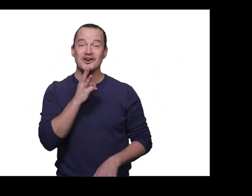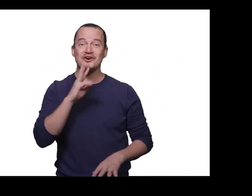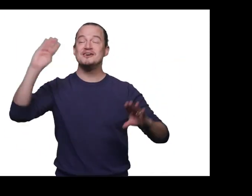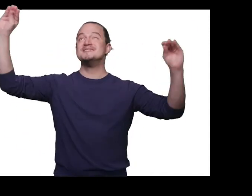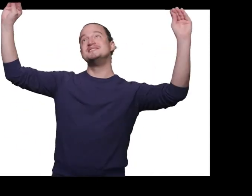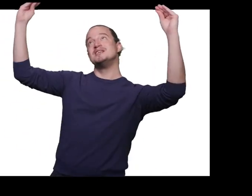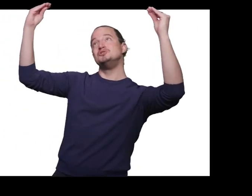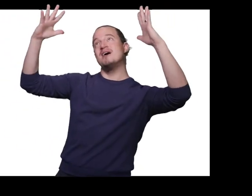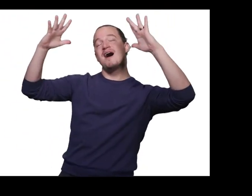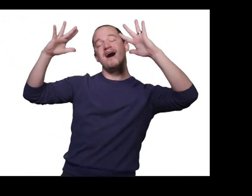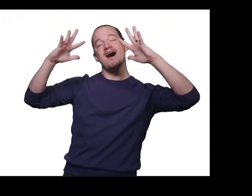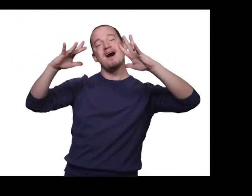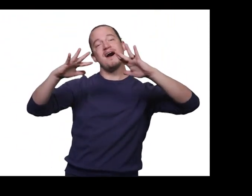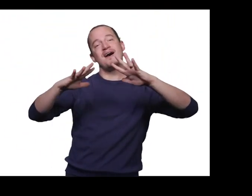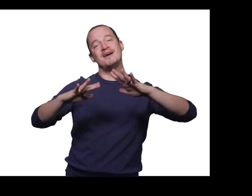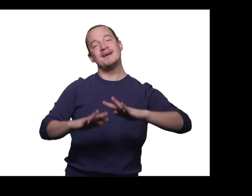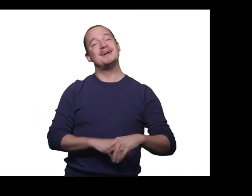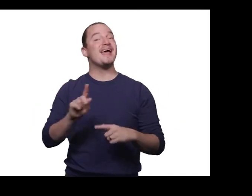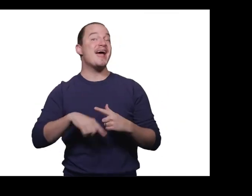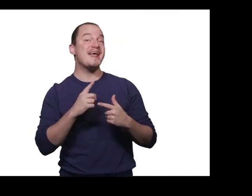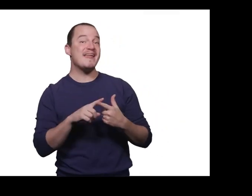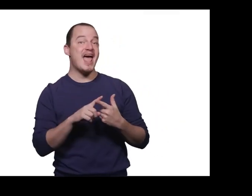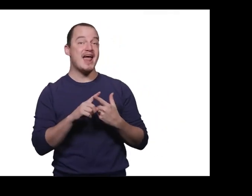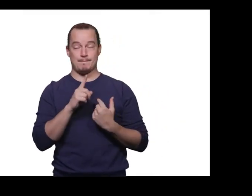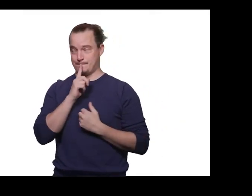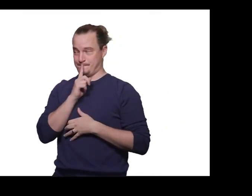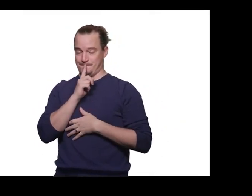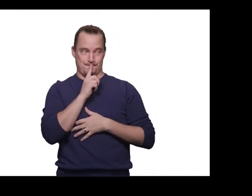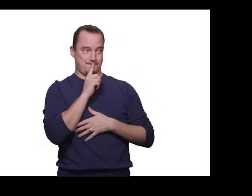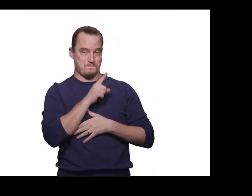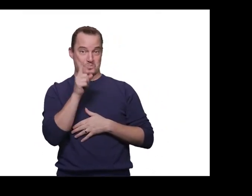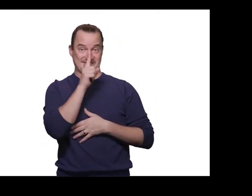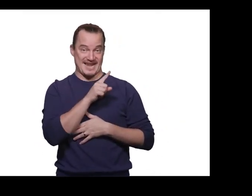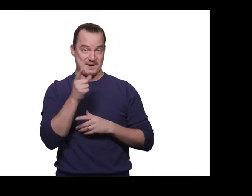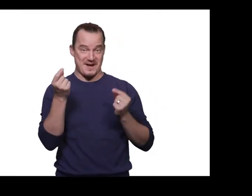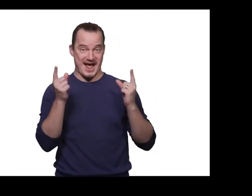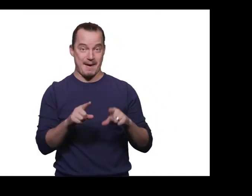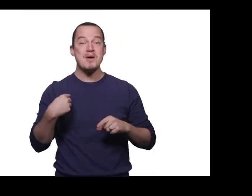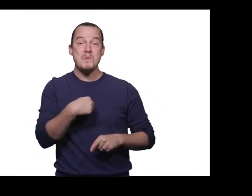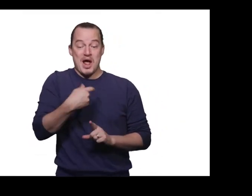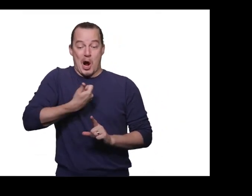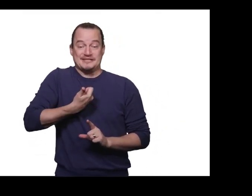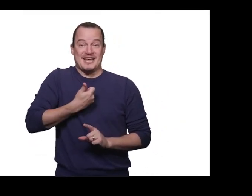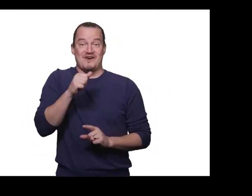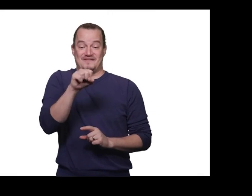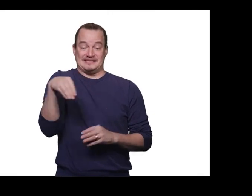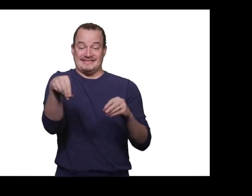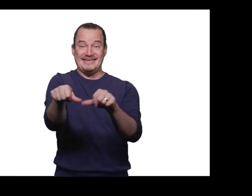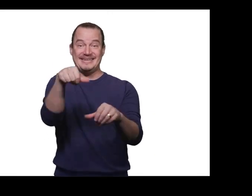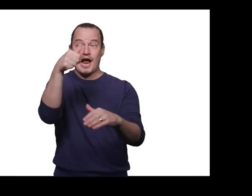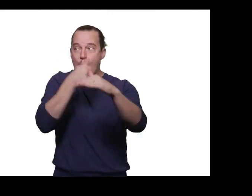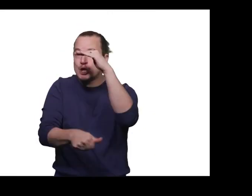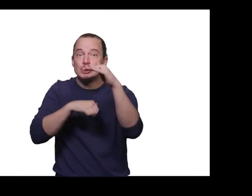some sunshine. And then we can pretend we are the seeds down in